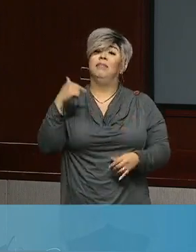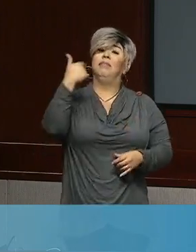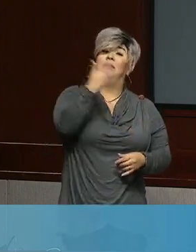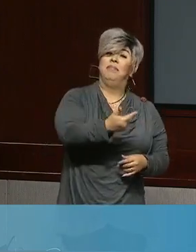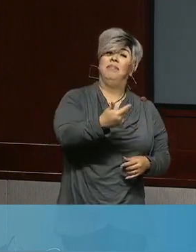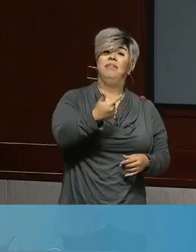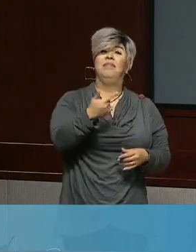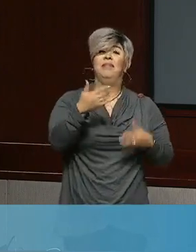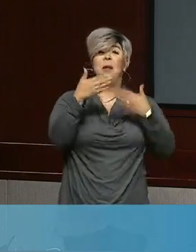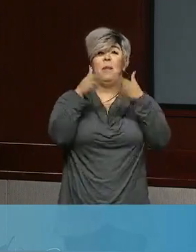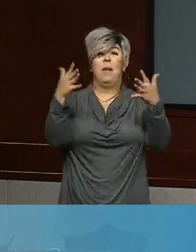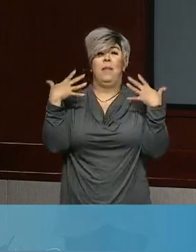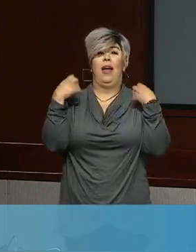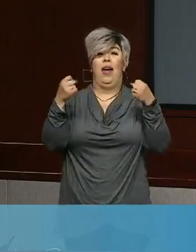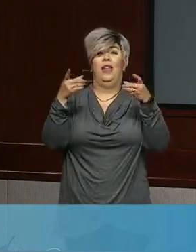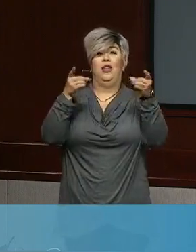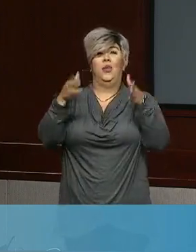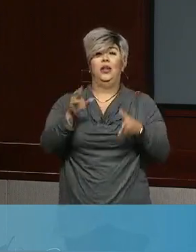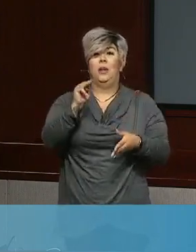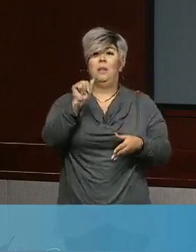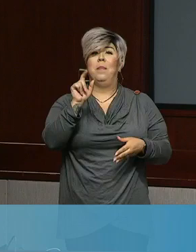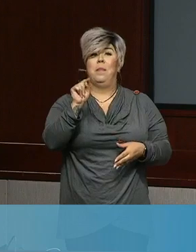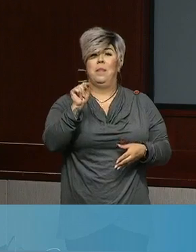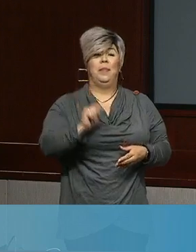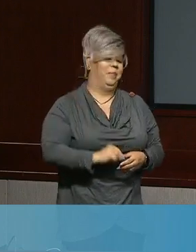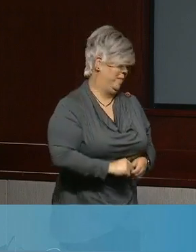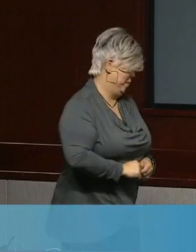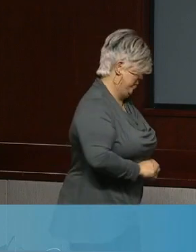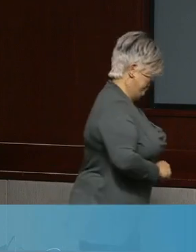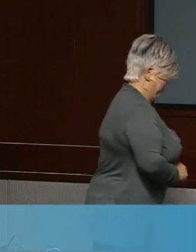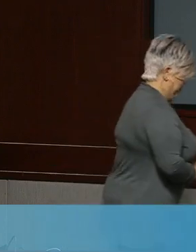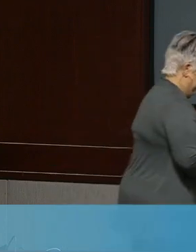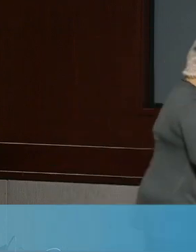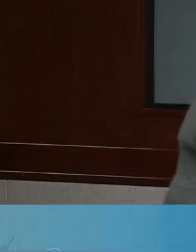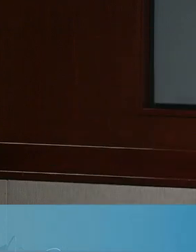our Director of Public Health, Matt Constantine.